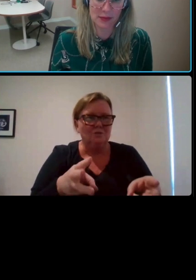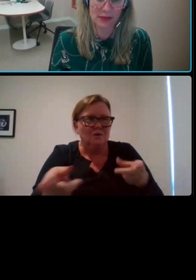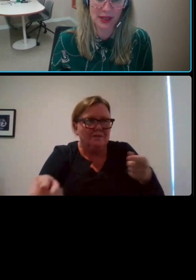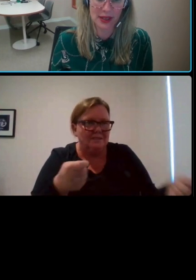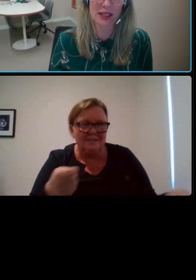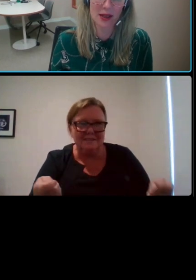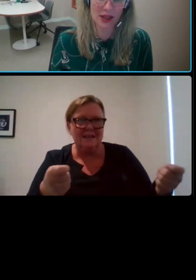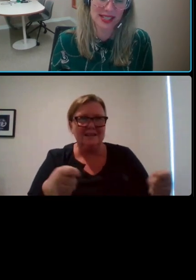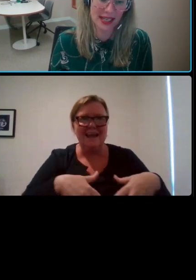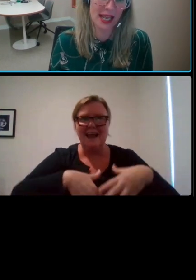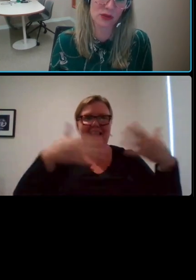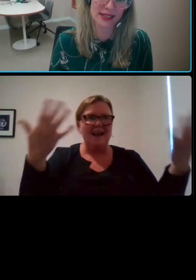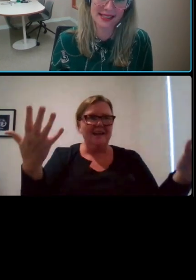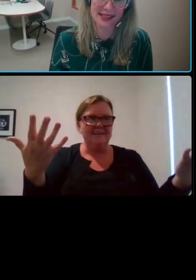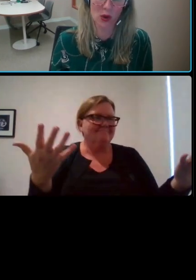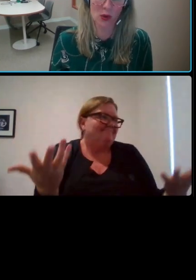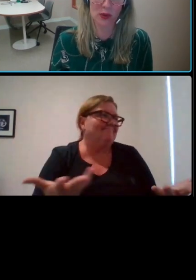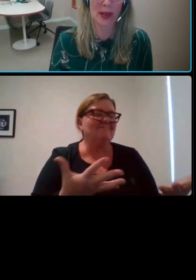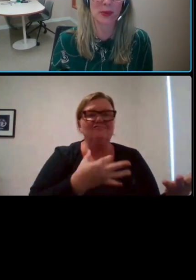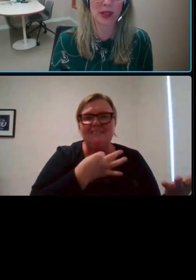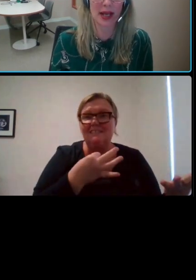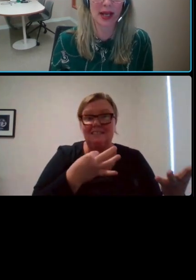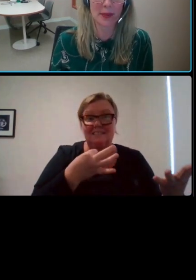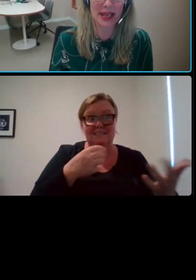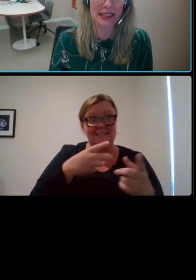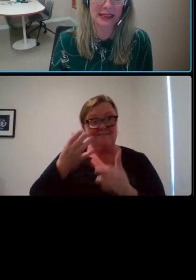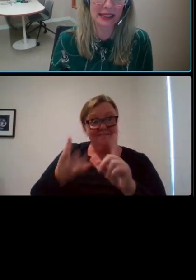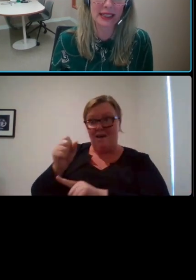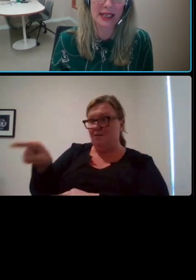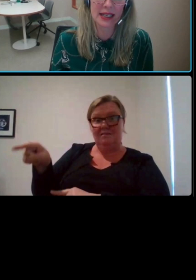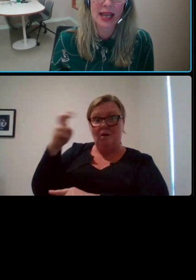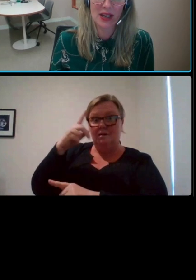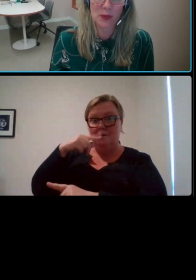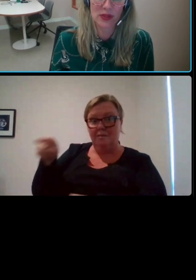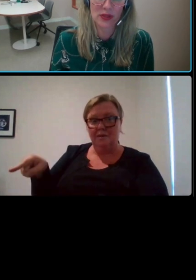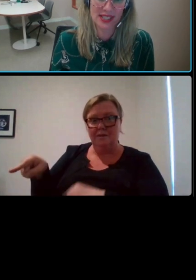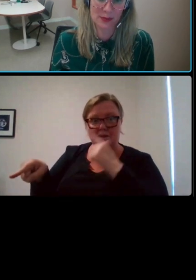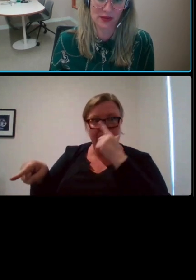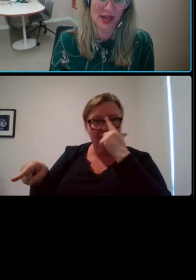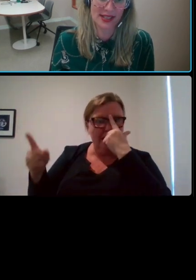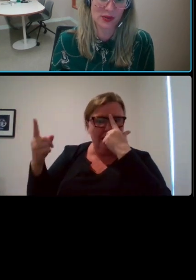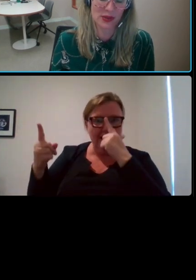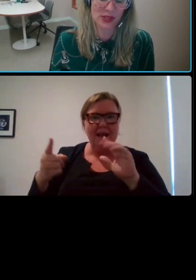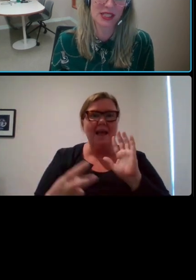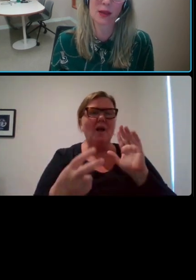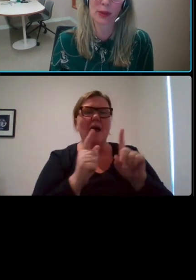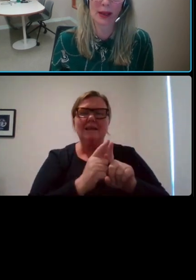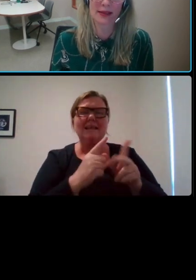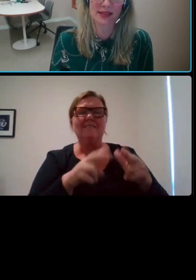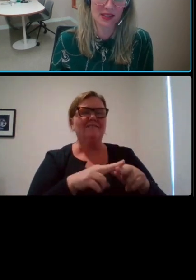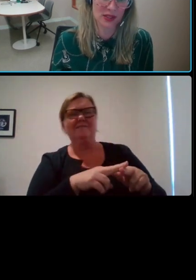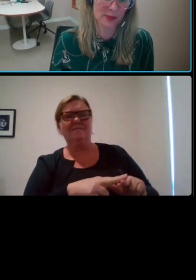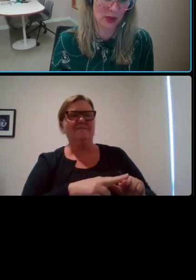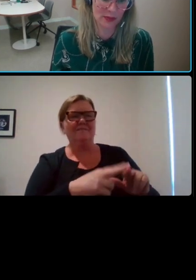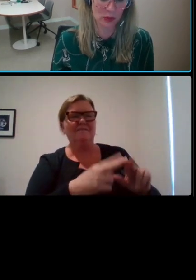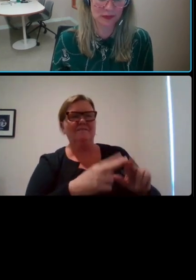facilitate addressing any risks to older people immediately, and with registered providers returning to